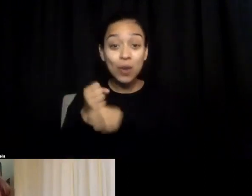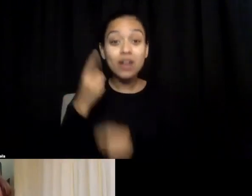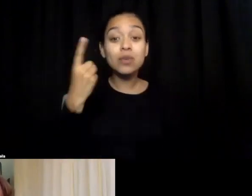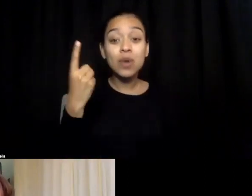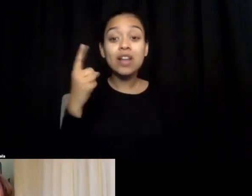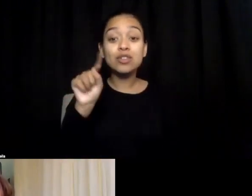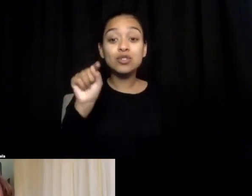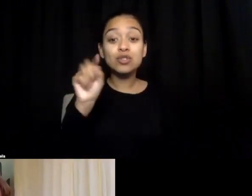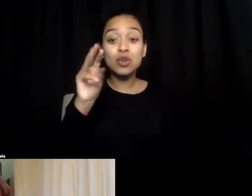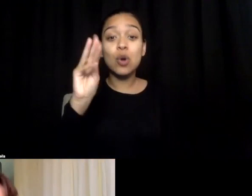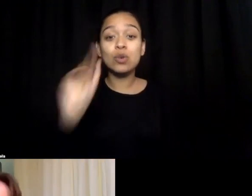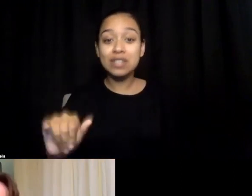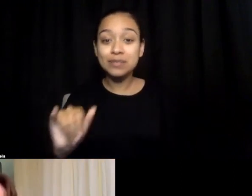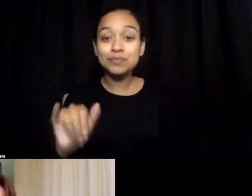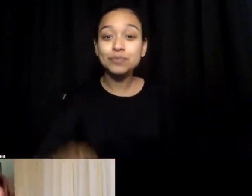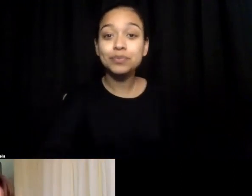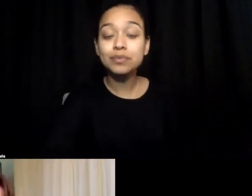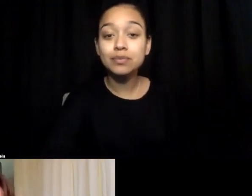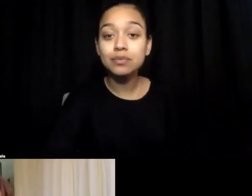actor what she was doing until the night before.